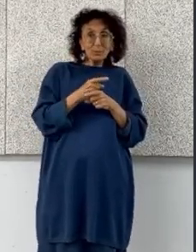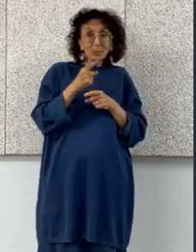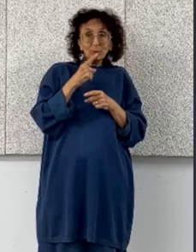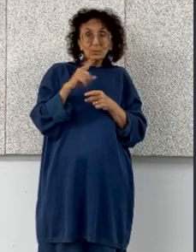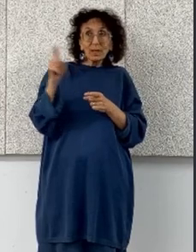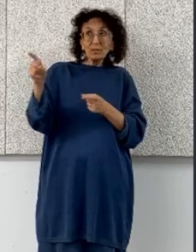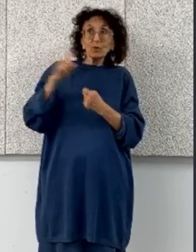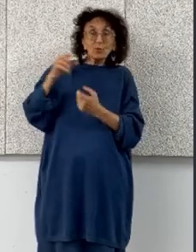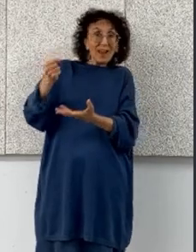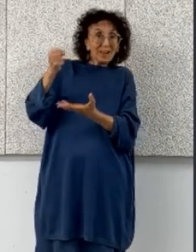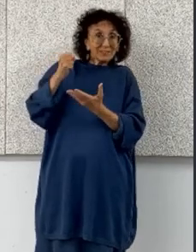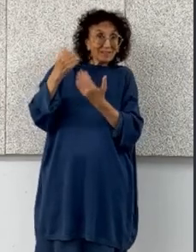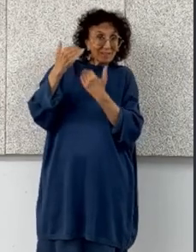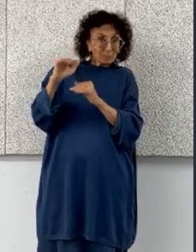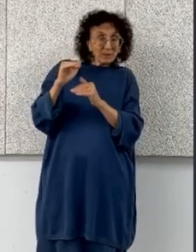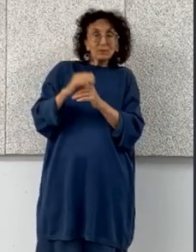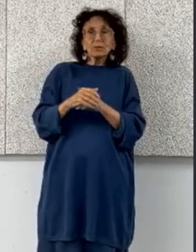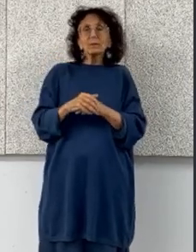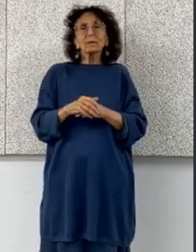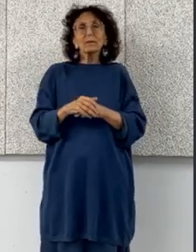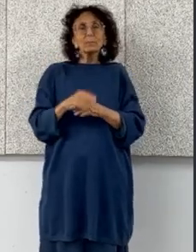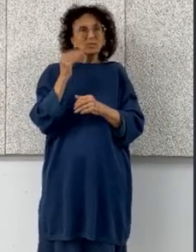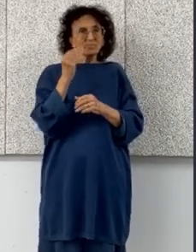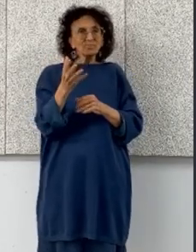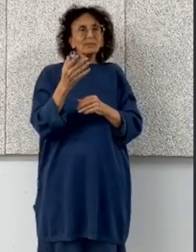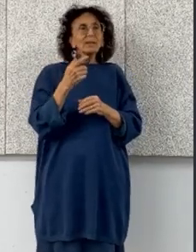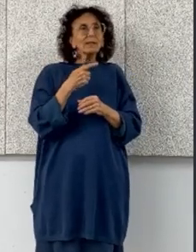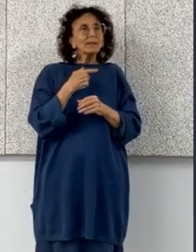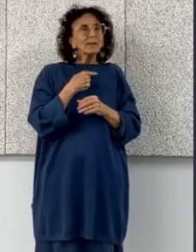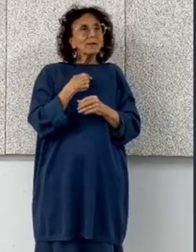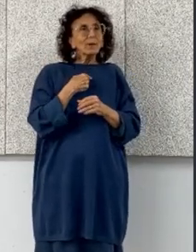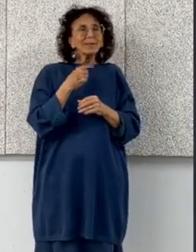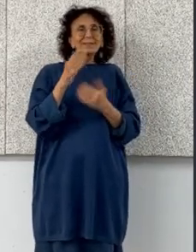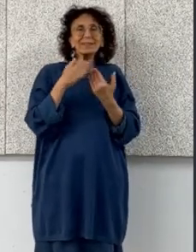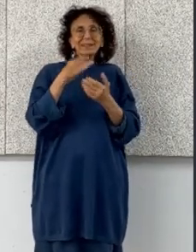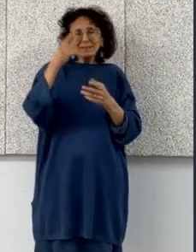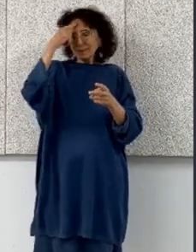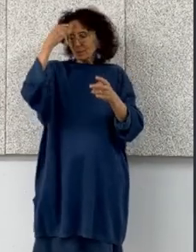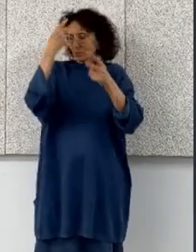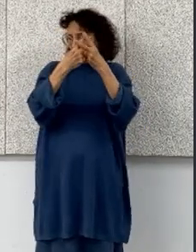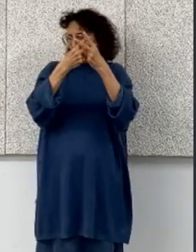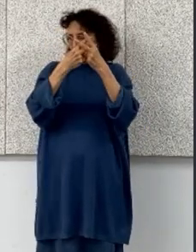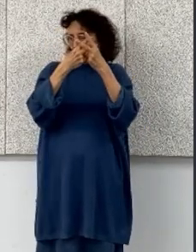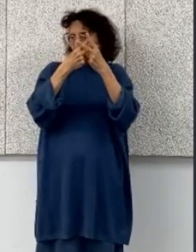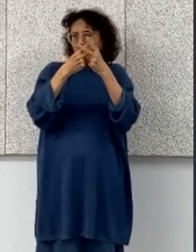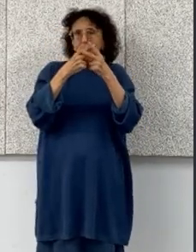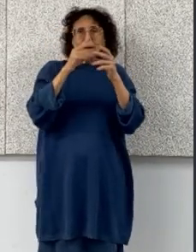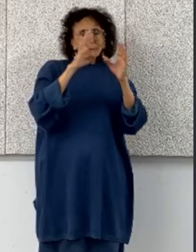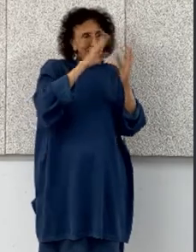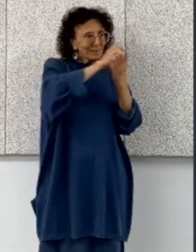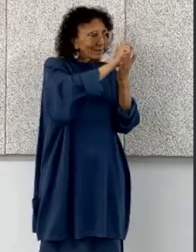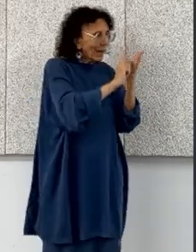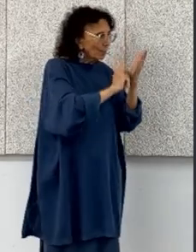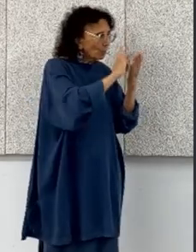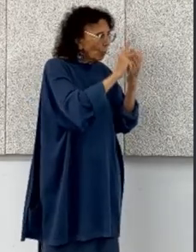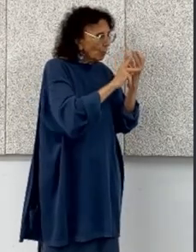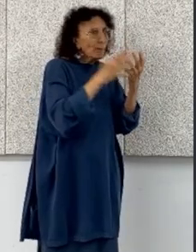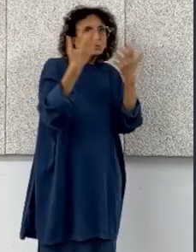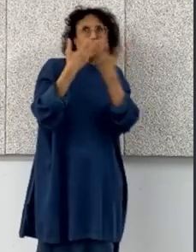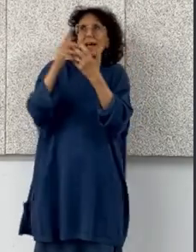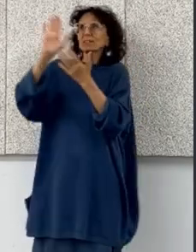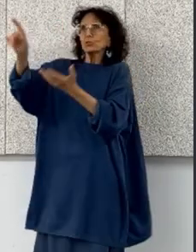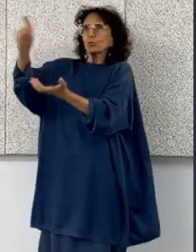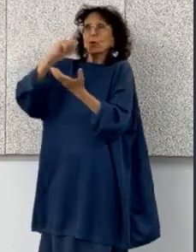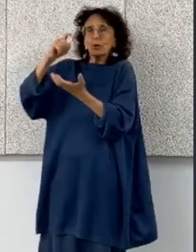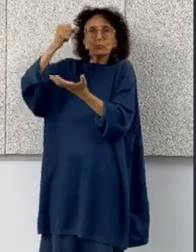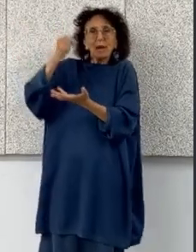grants that you might be working with, but there's this real trap, which is creating a program that fits the grant. Mm-hmm. Yes.